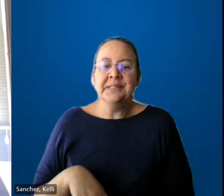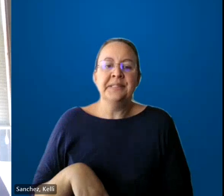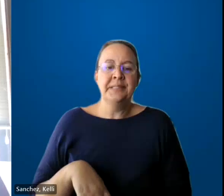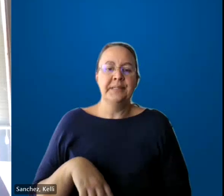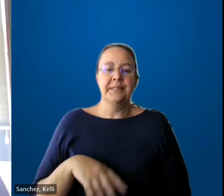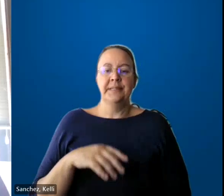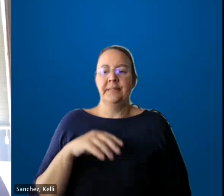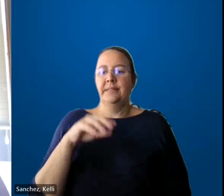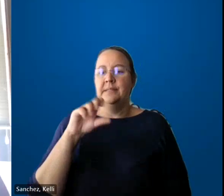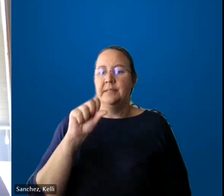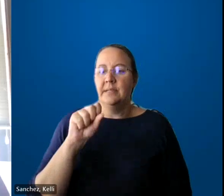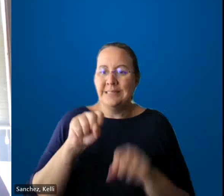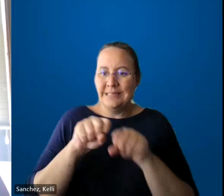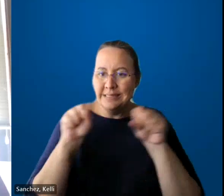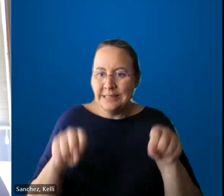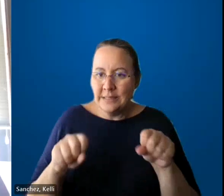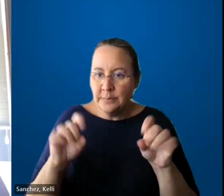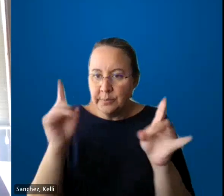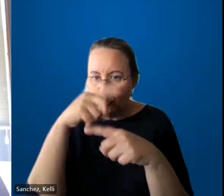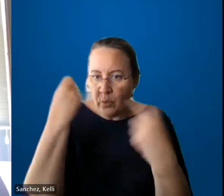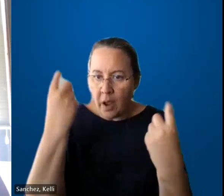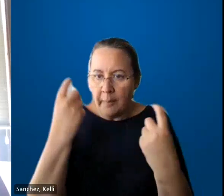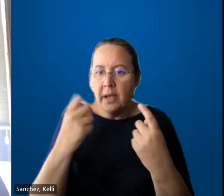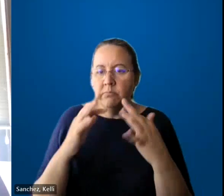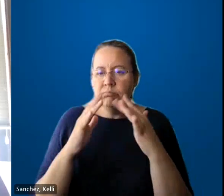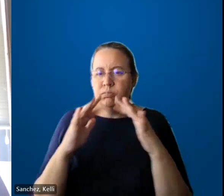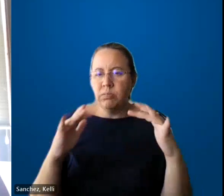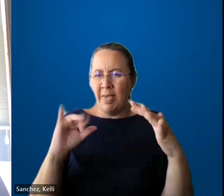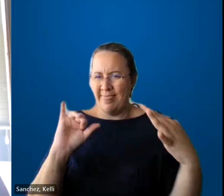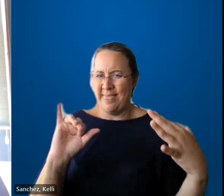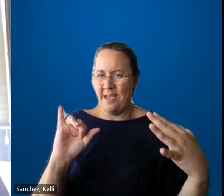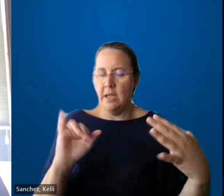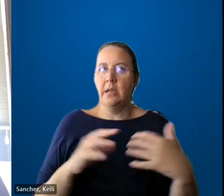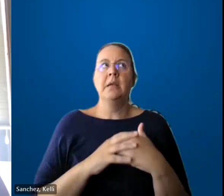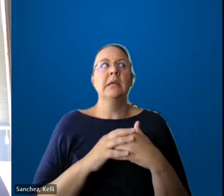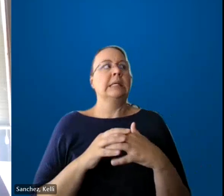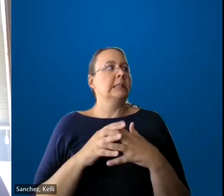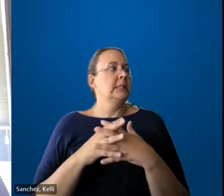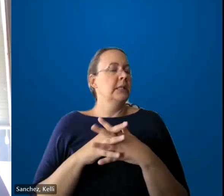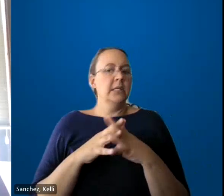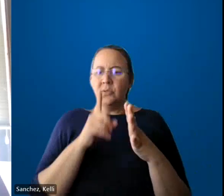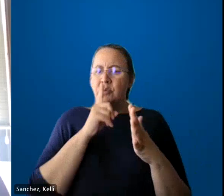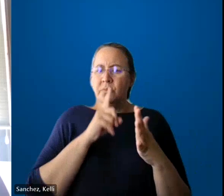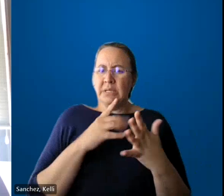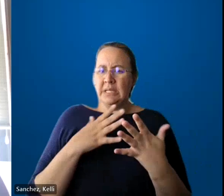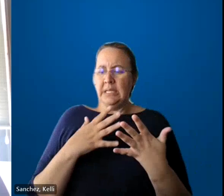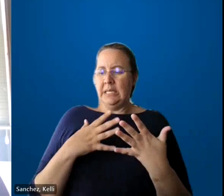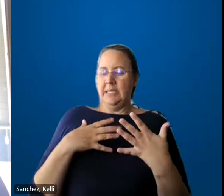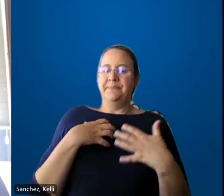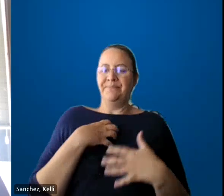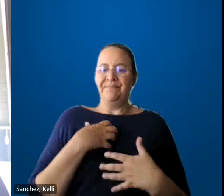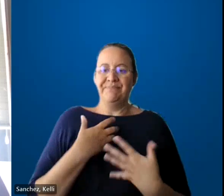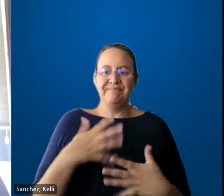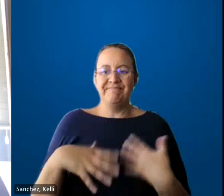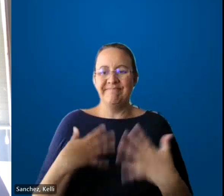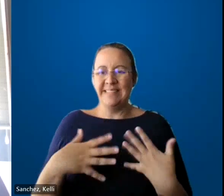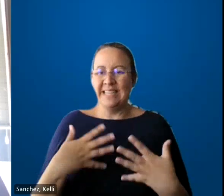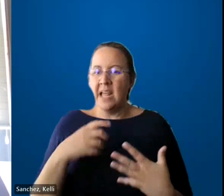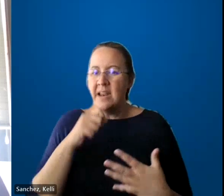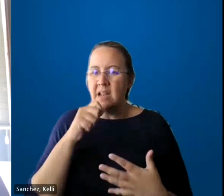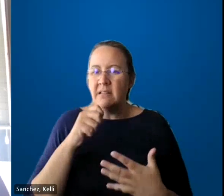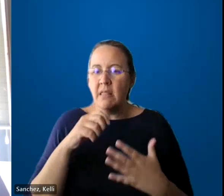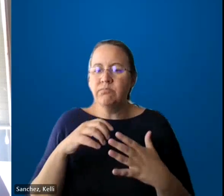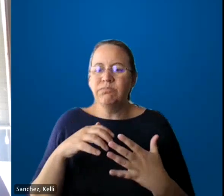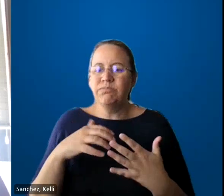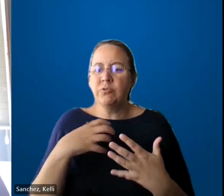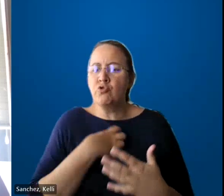about systemic trauma and about things like that. I just think that there's a really gross lack of